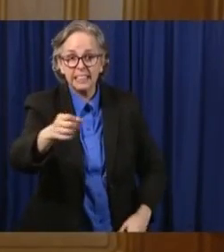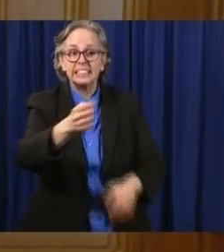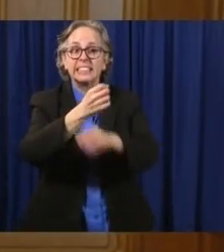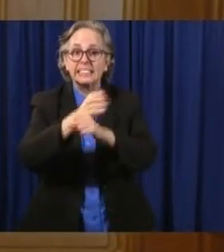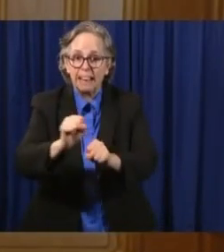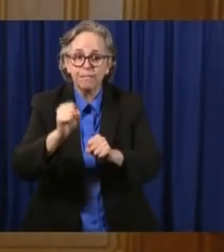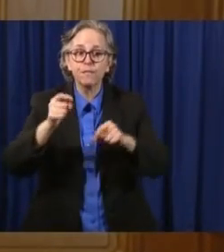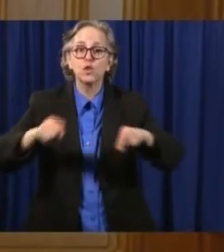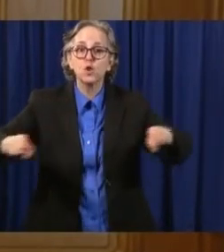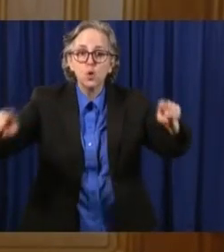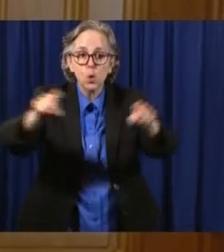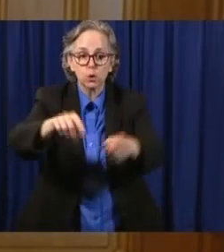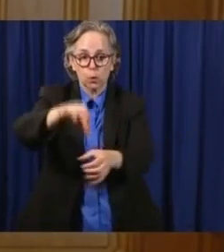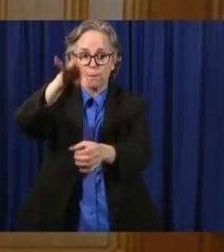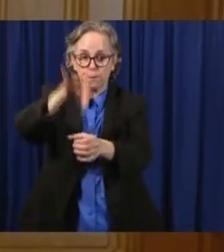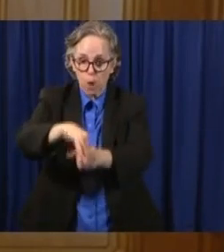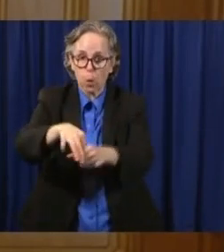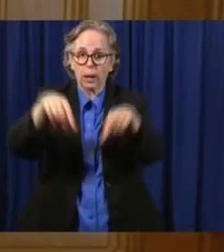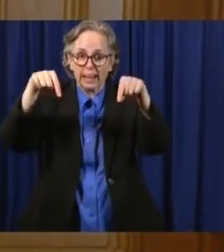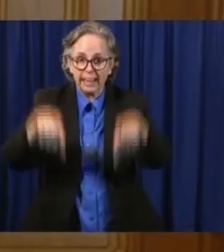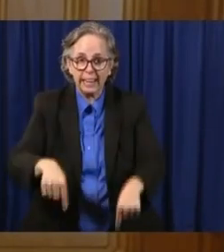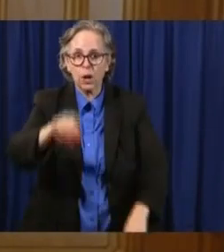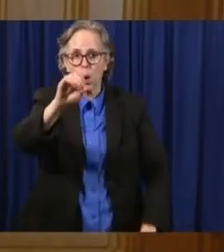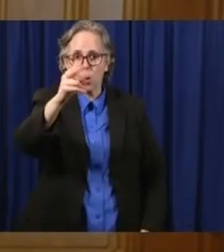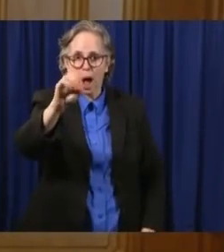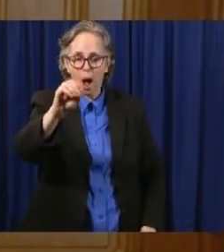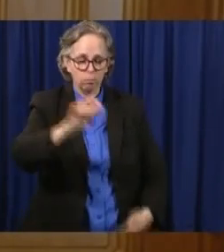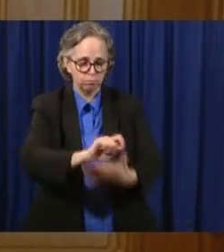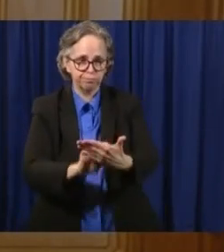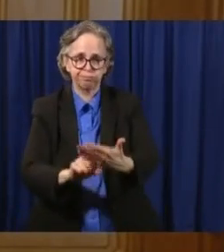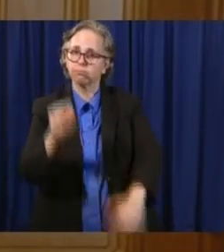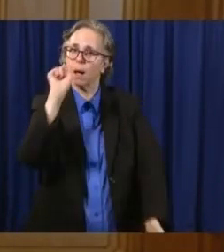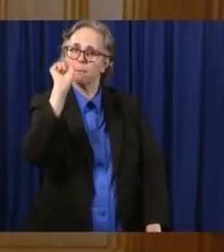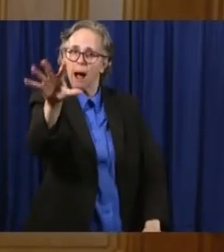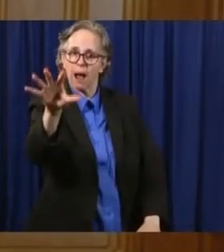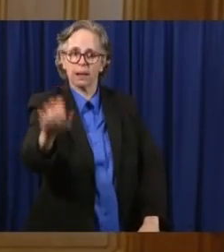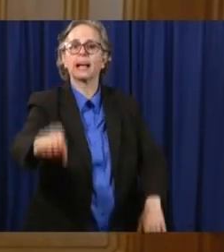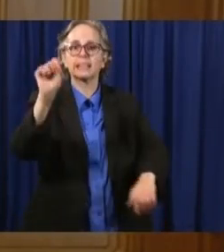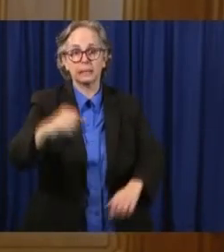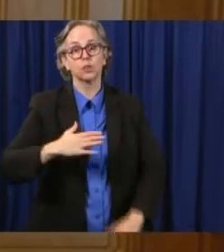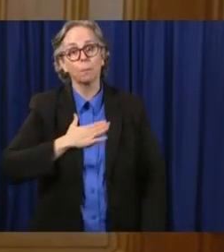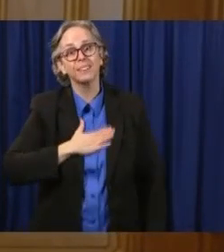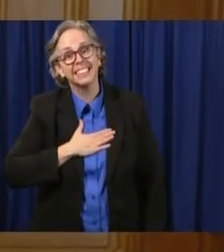in Ohio, and we're asking them to do that. Thank you.